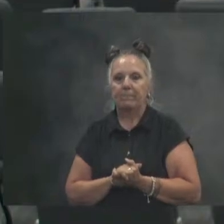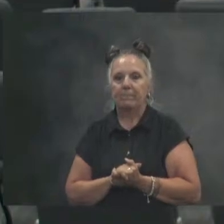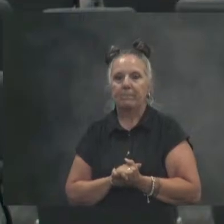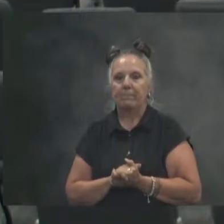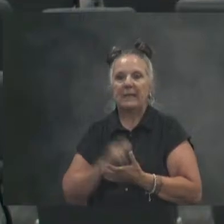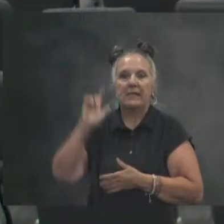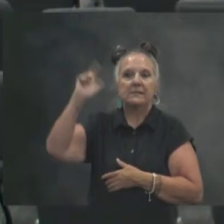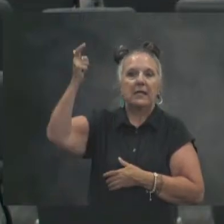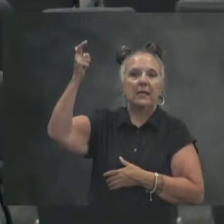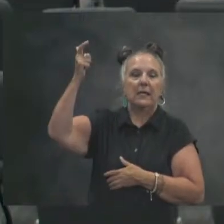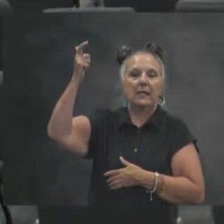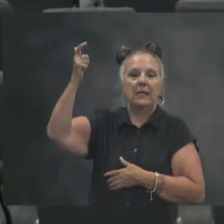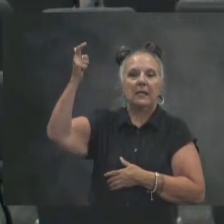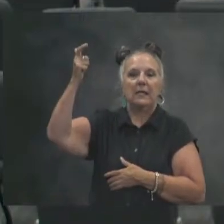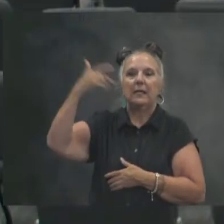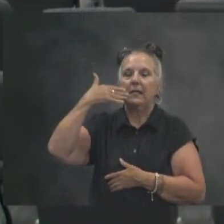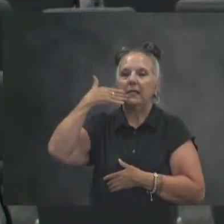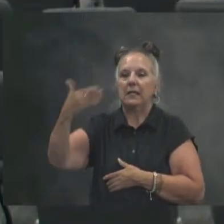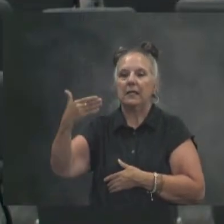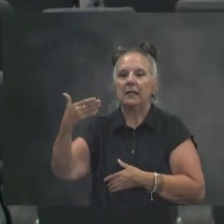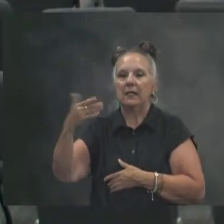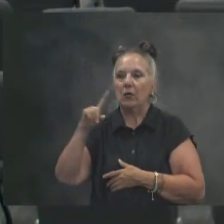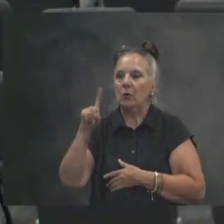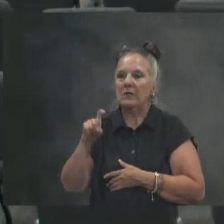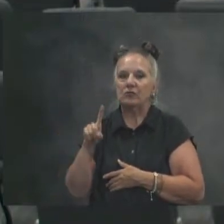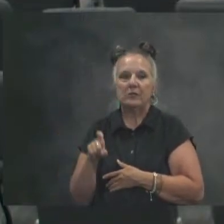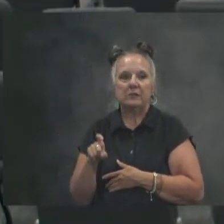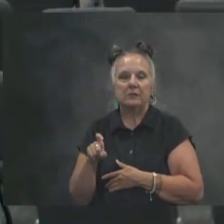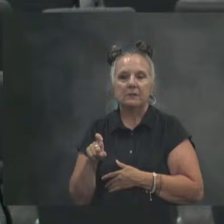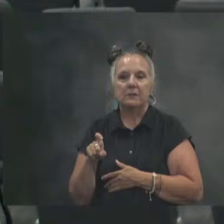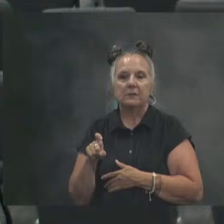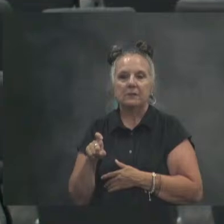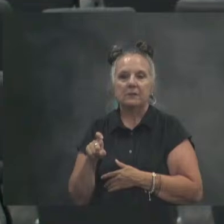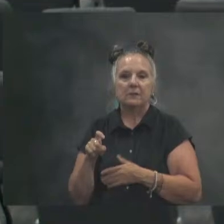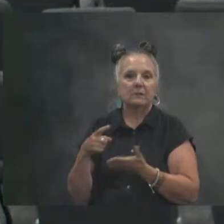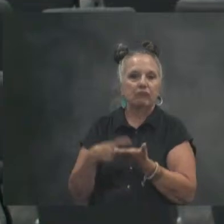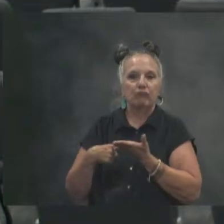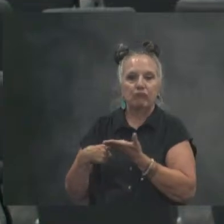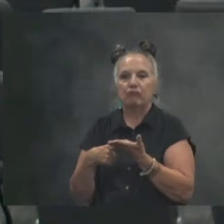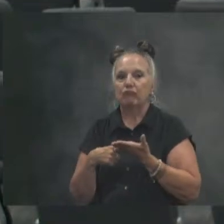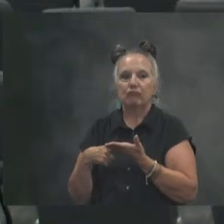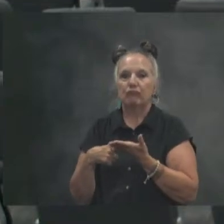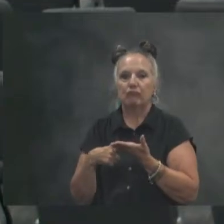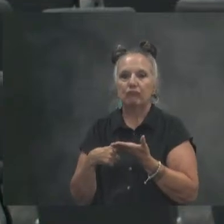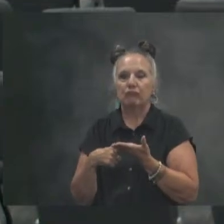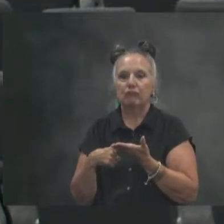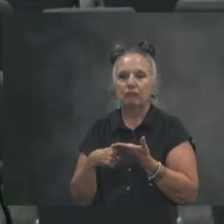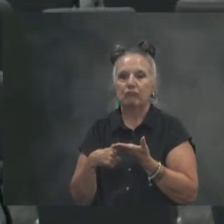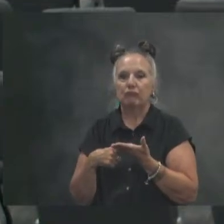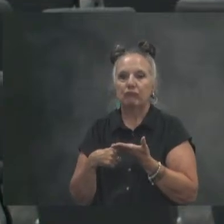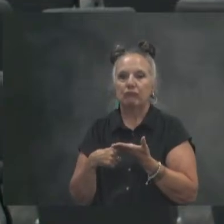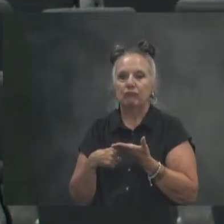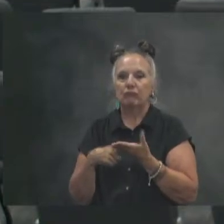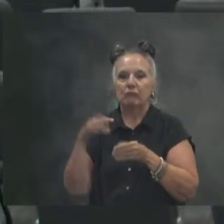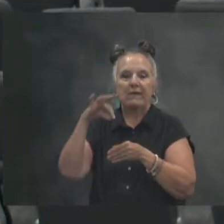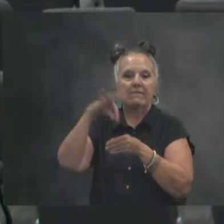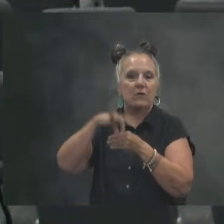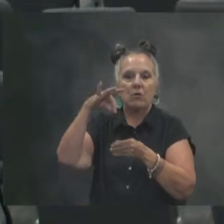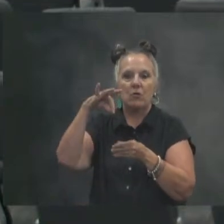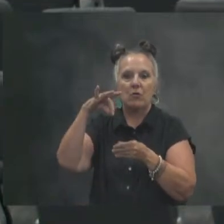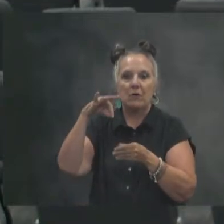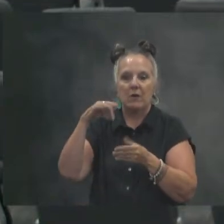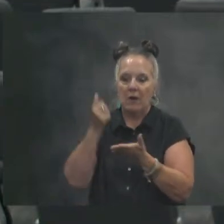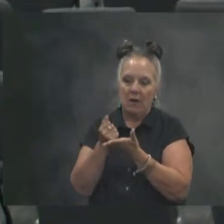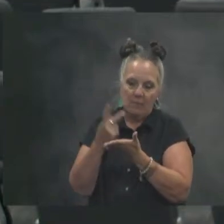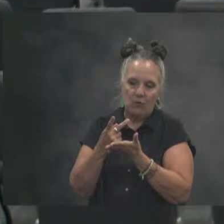second? Thank you, Dr. Zentmeyer. Any questions, discussion? Okay, we're moving to the vote. We're voting to approve a